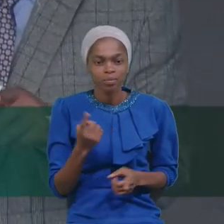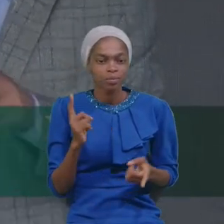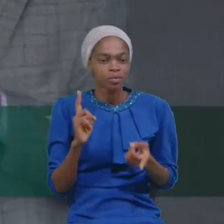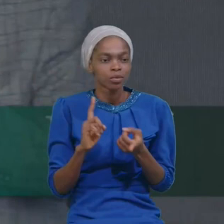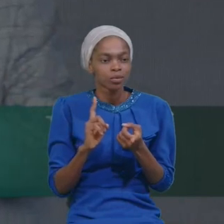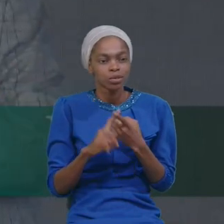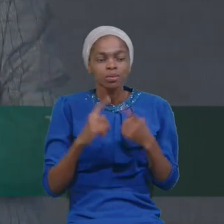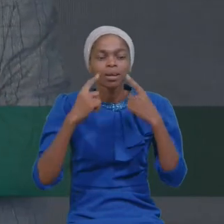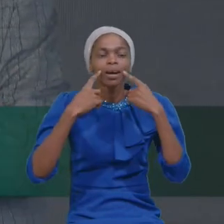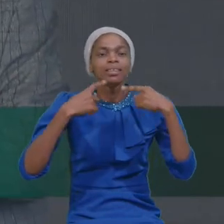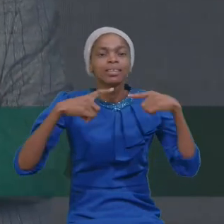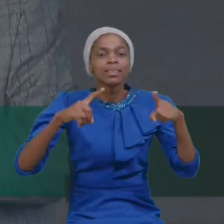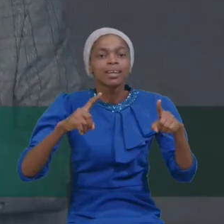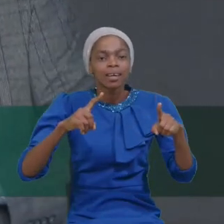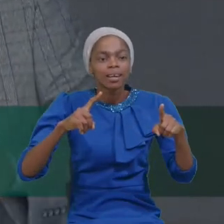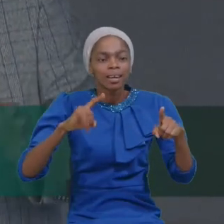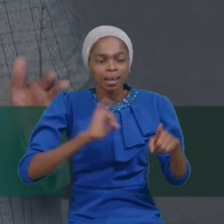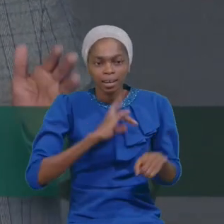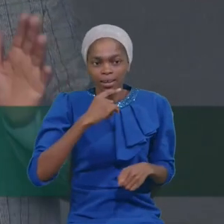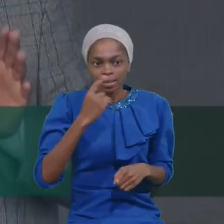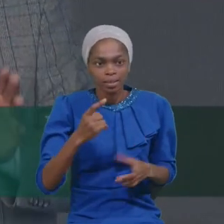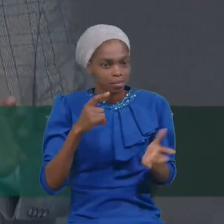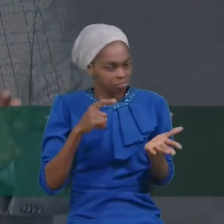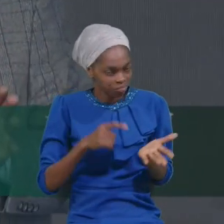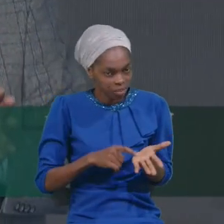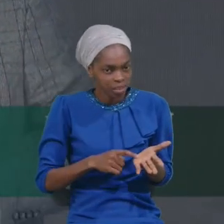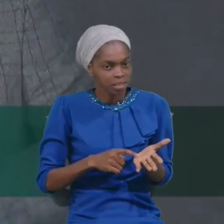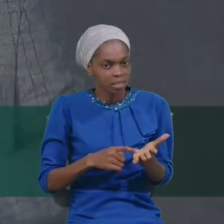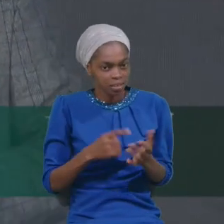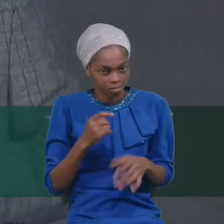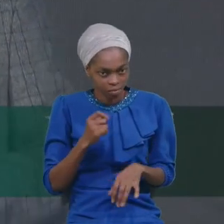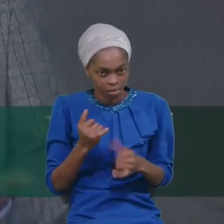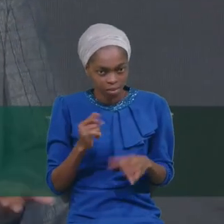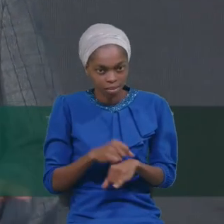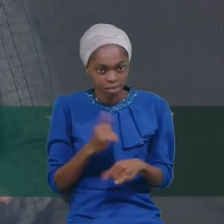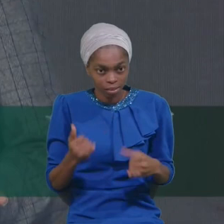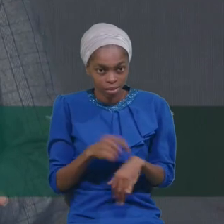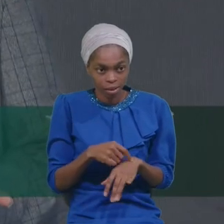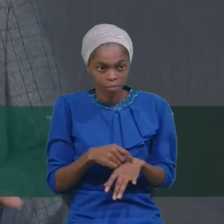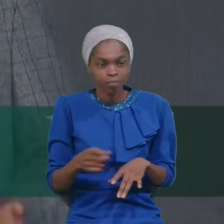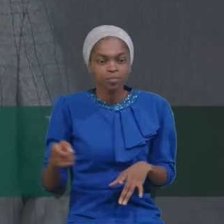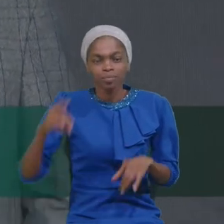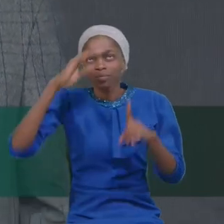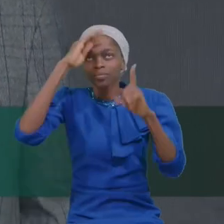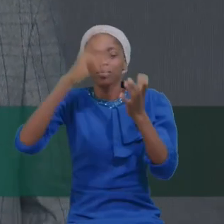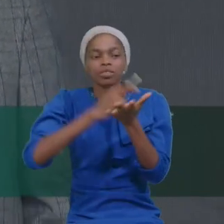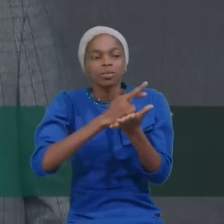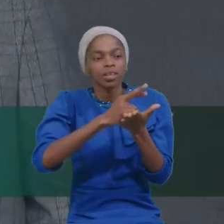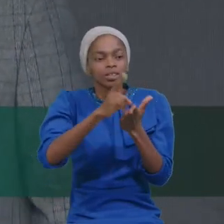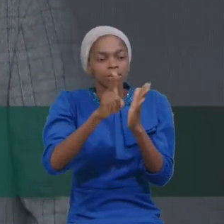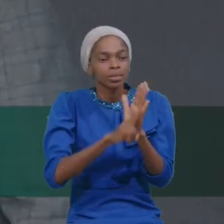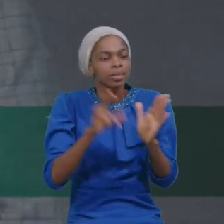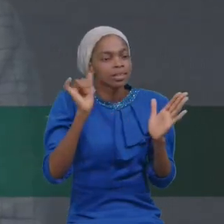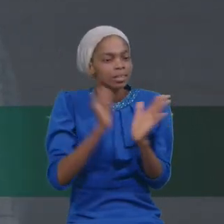righteousness that he might be just and the justifier of